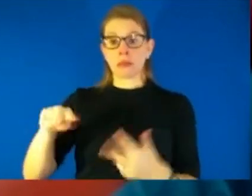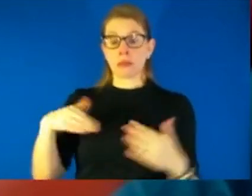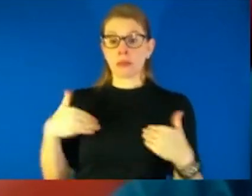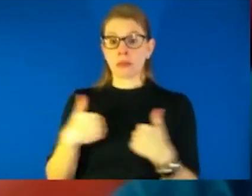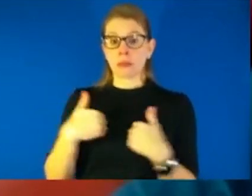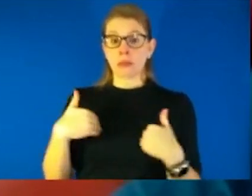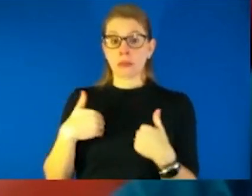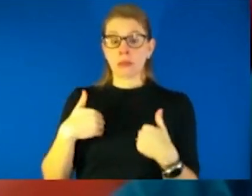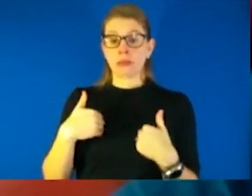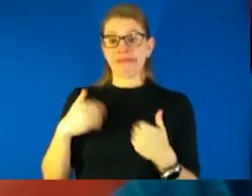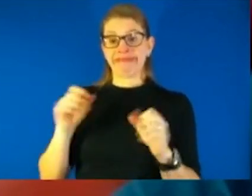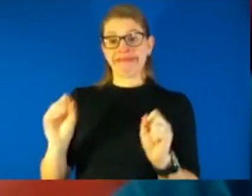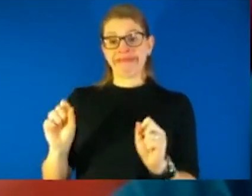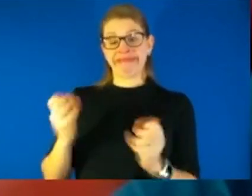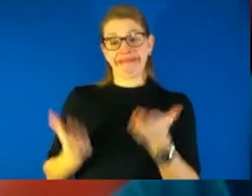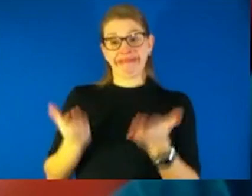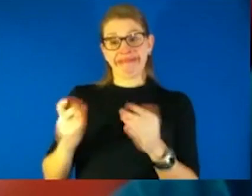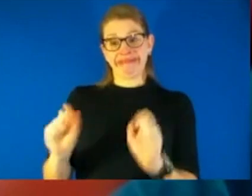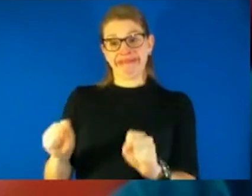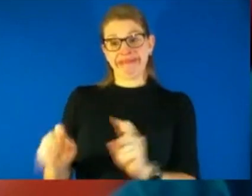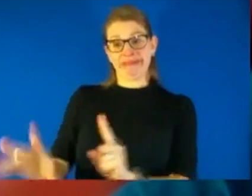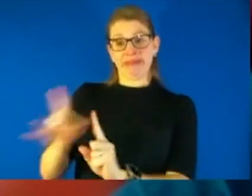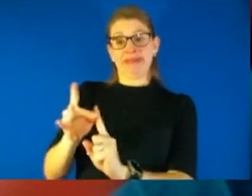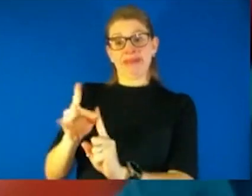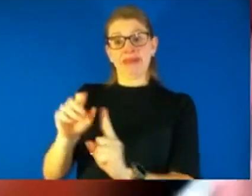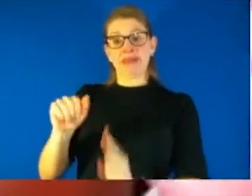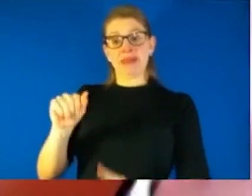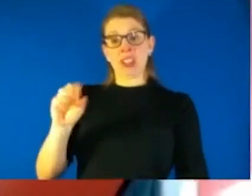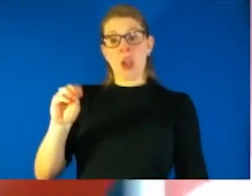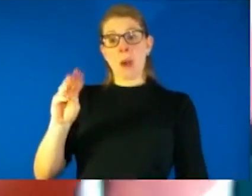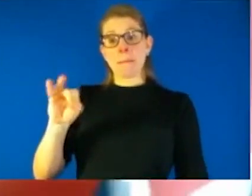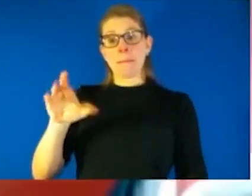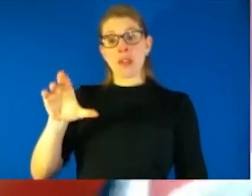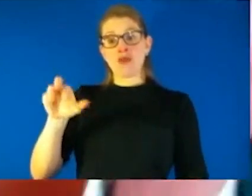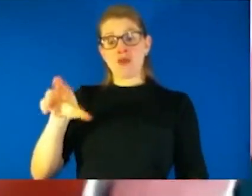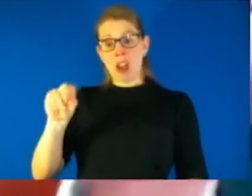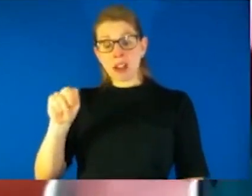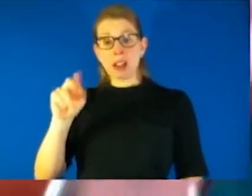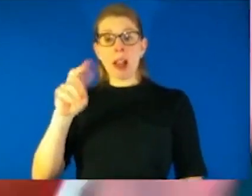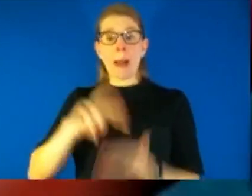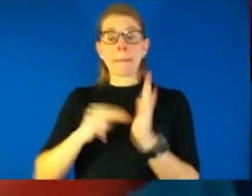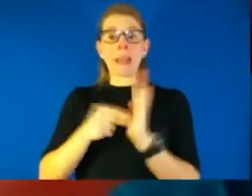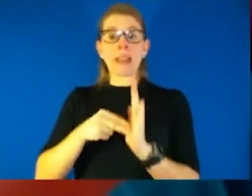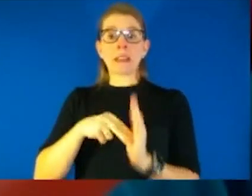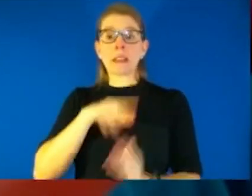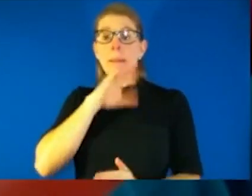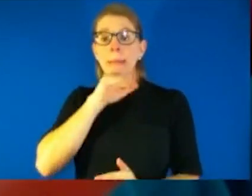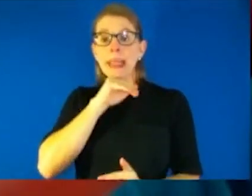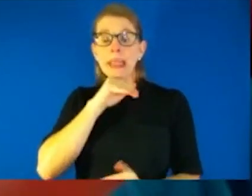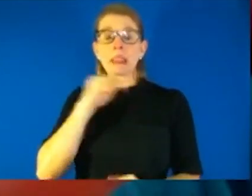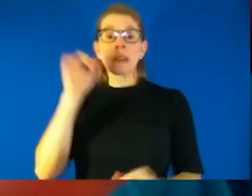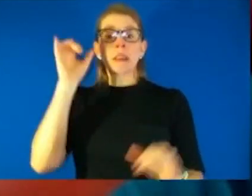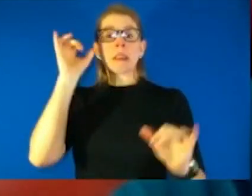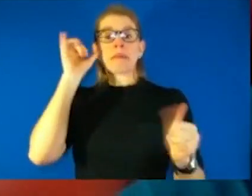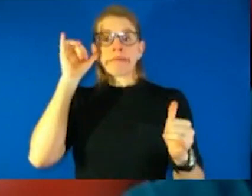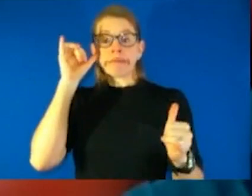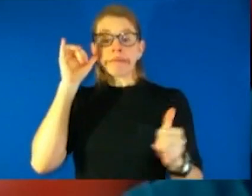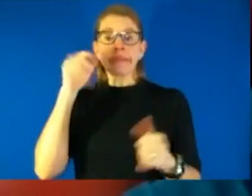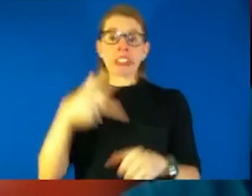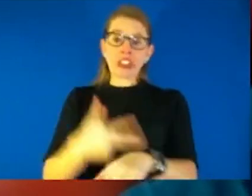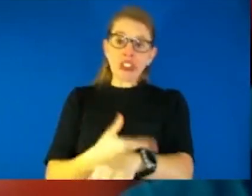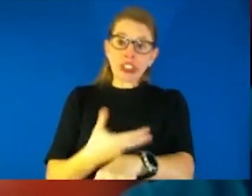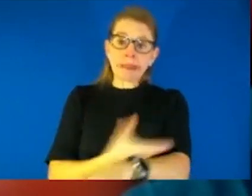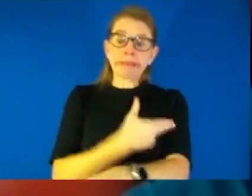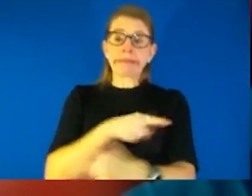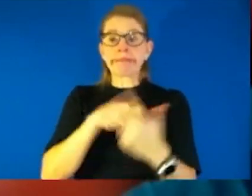maybe susceptible to Omicron? And I'm talking about pigs, cattle, and ruminant species like sheep, etc.